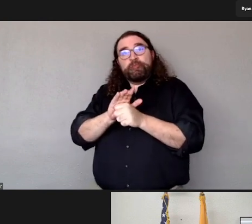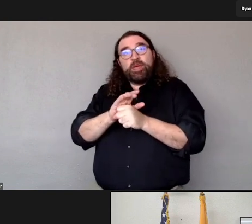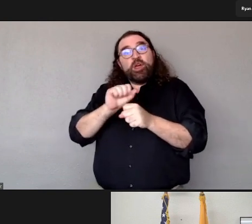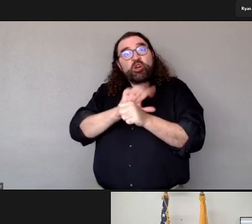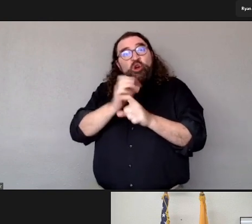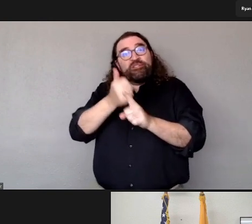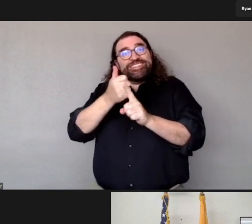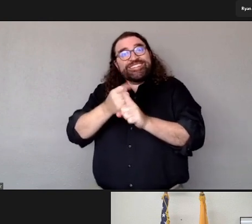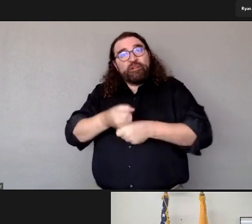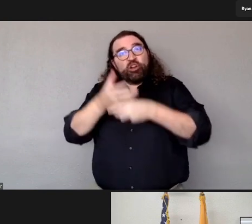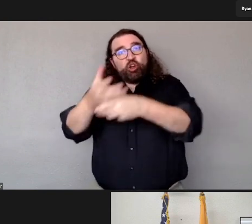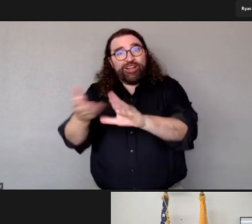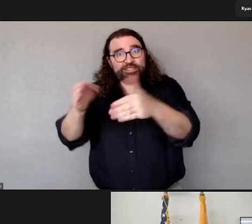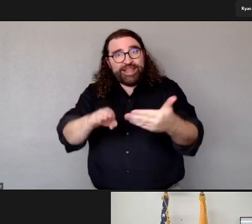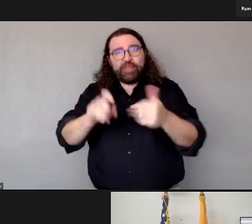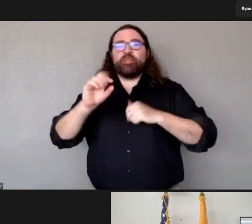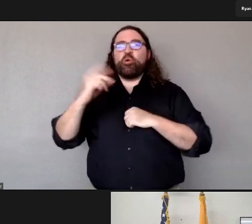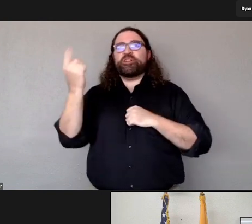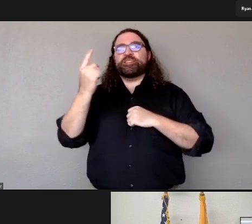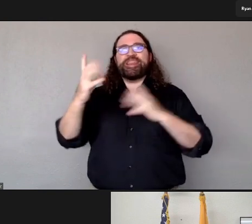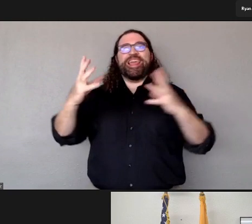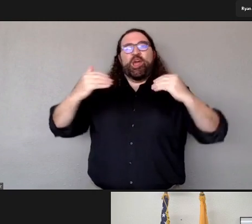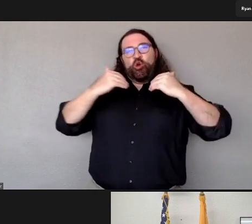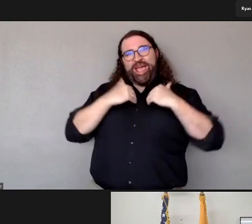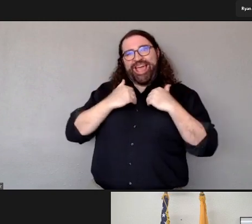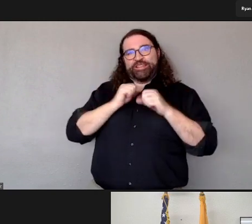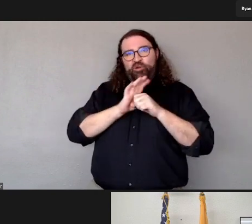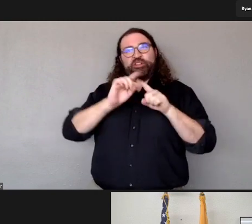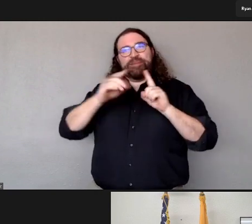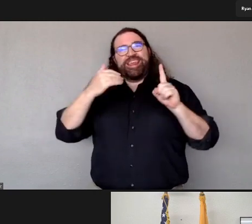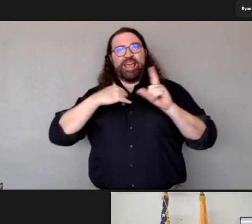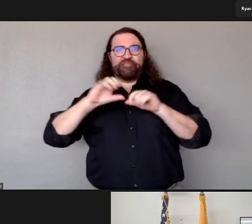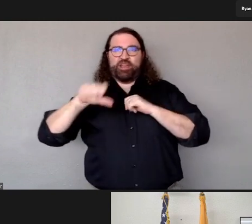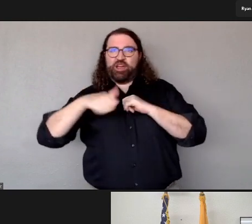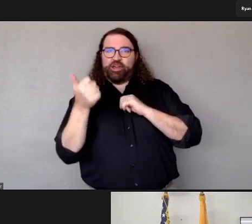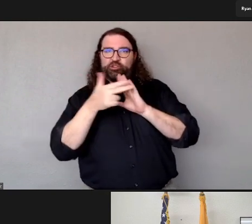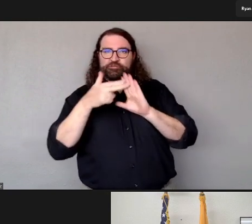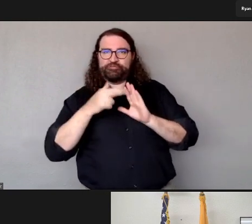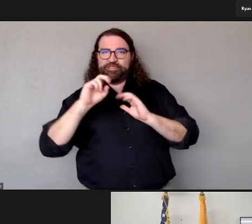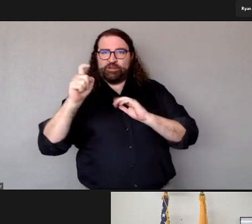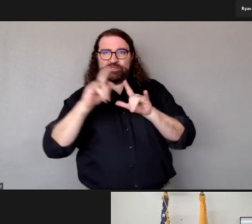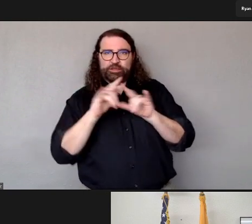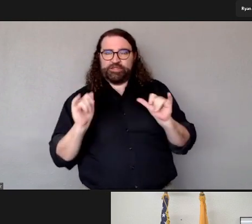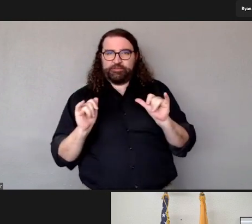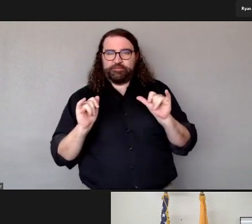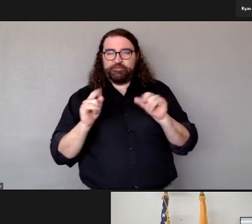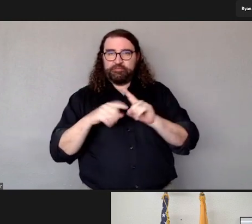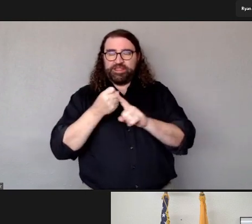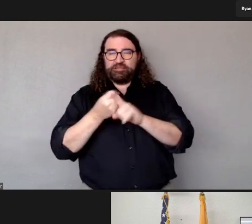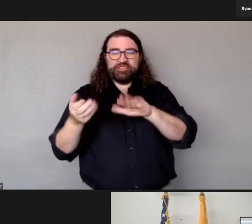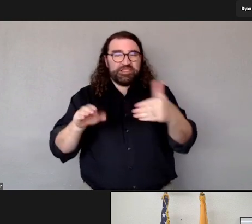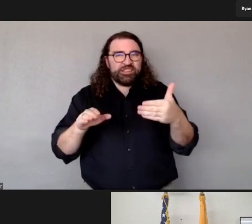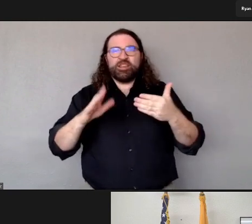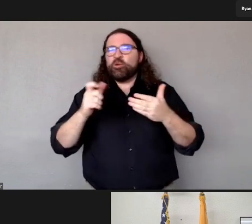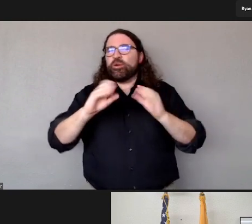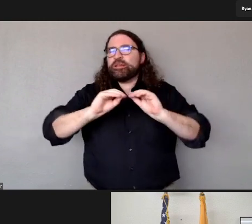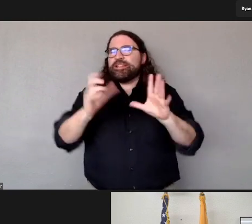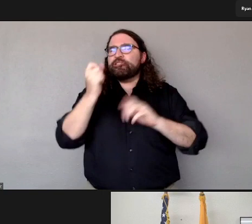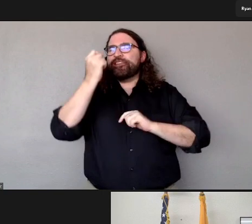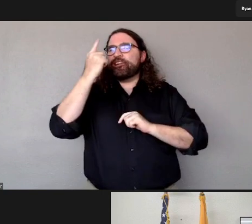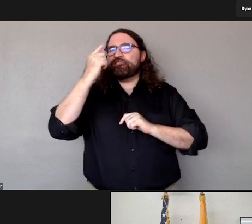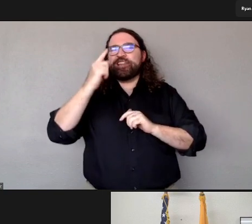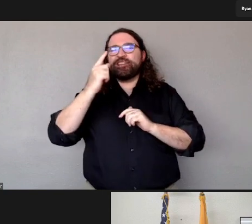in the hospital with COVID but is being treated for something else and dies, would they be included too? Just want to make sure I have an